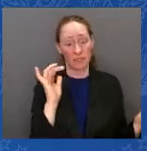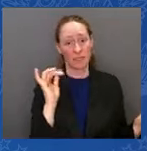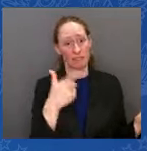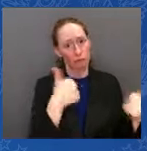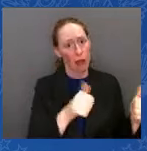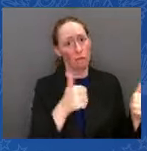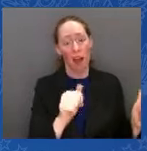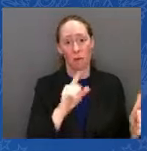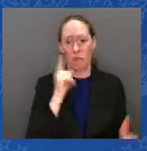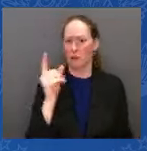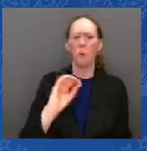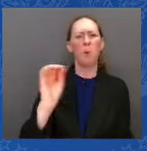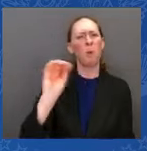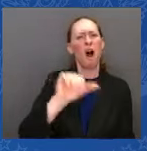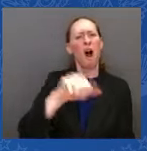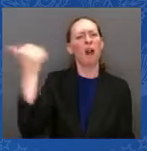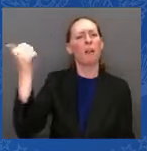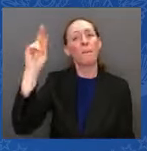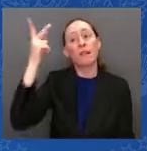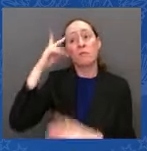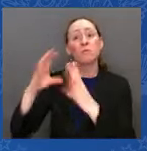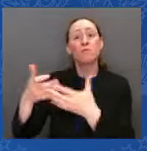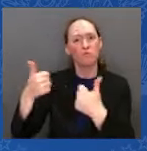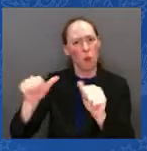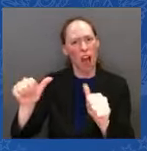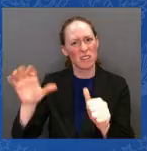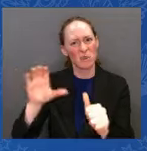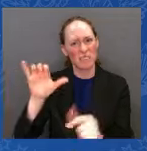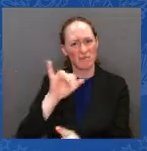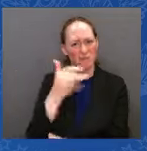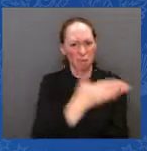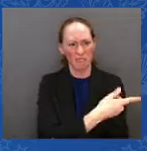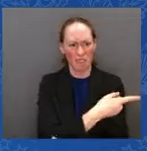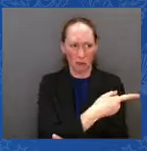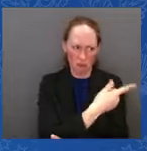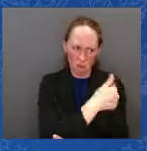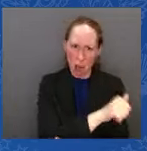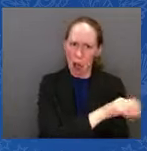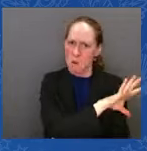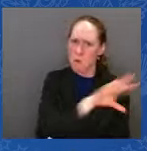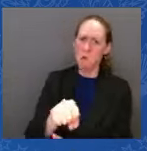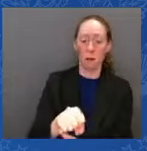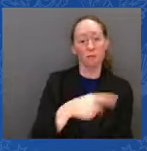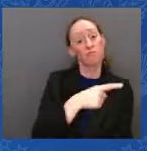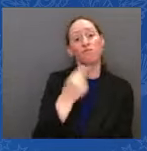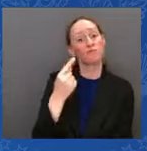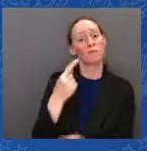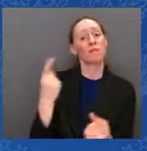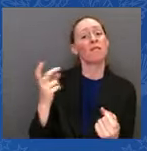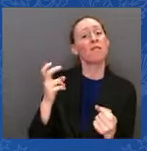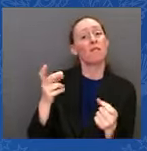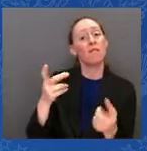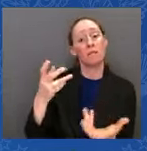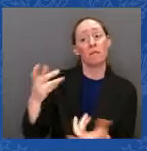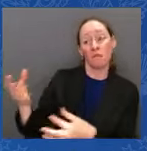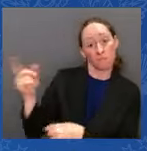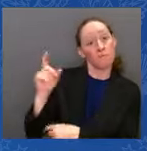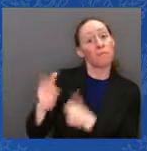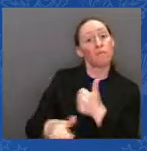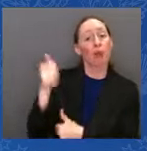in the nation's history. They're literally, not figuratively, holding the economy hostage by threatening to default on our nation's